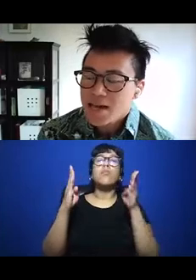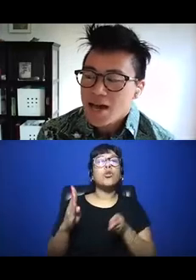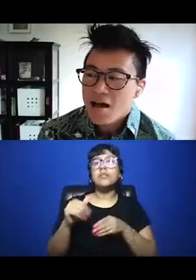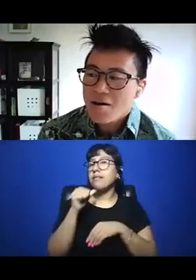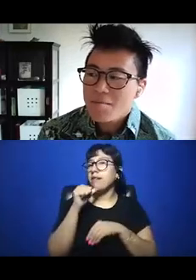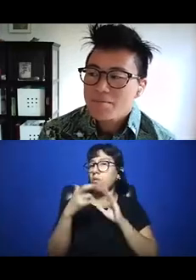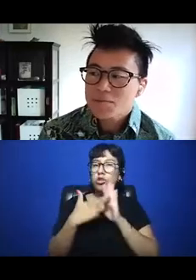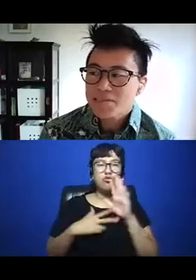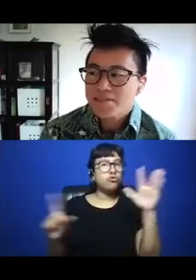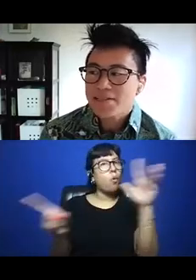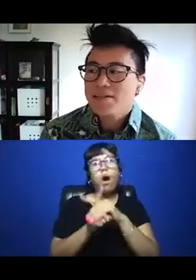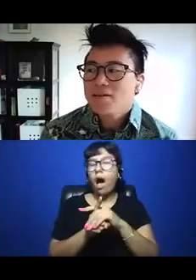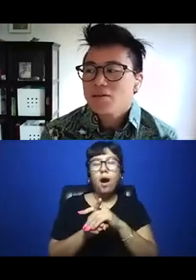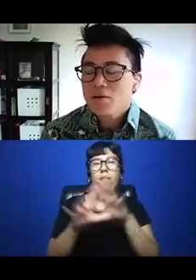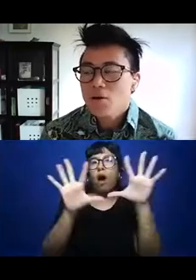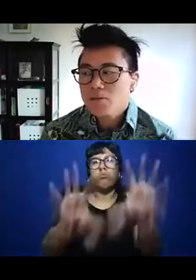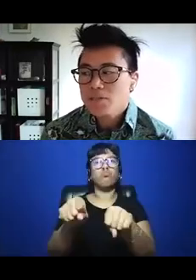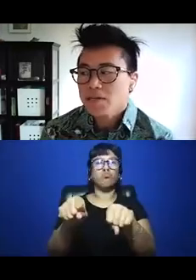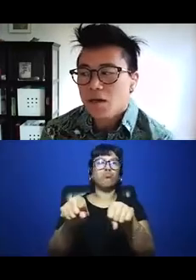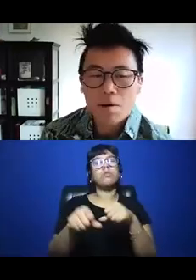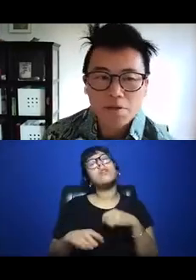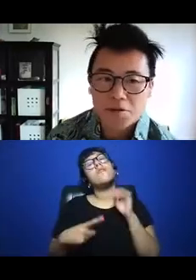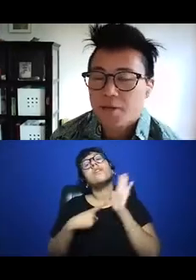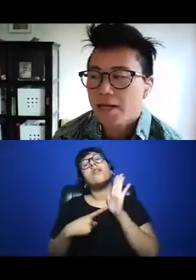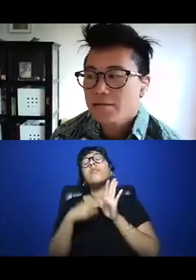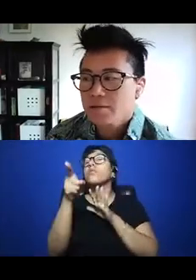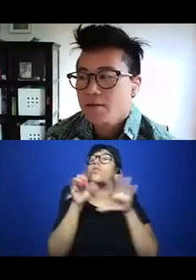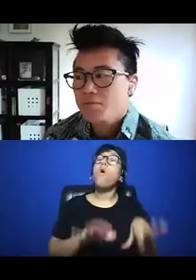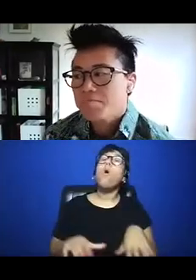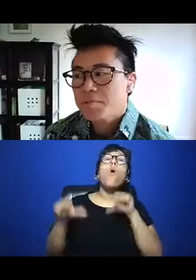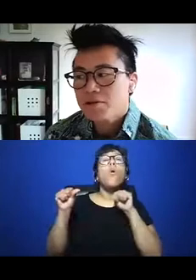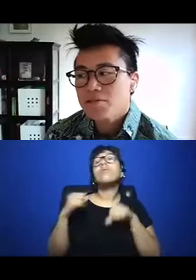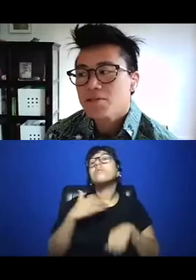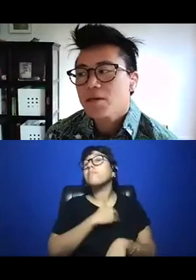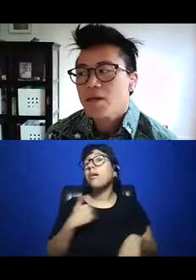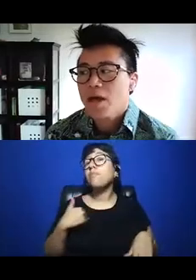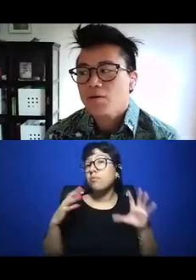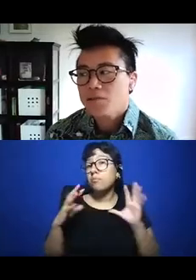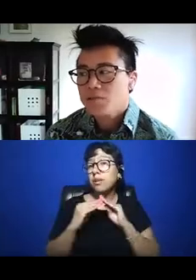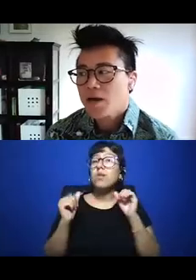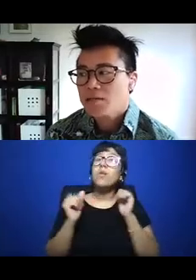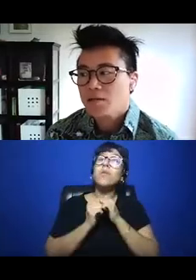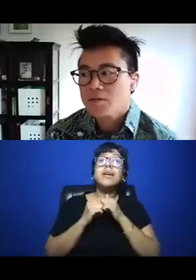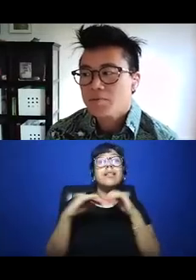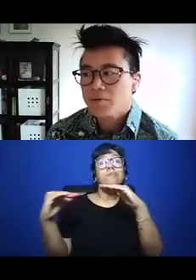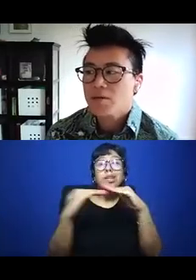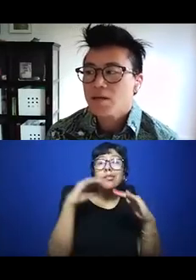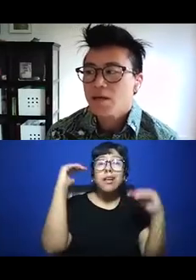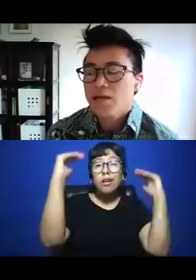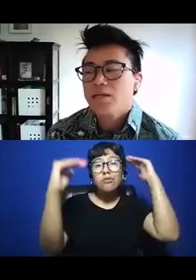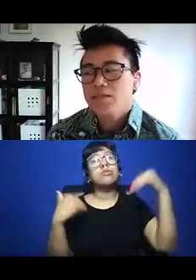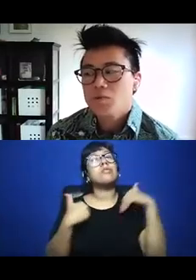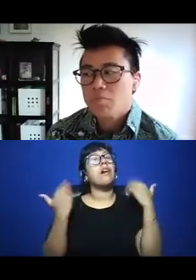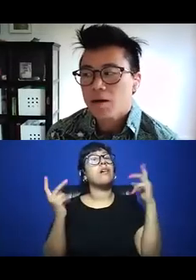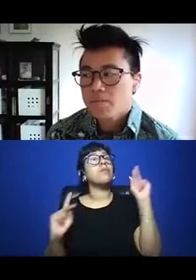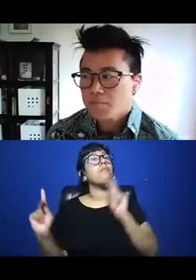is specifically, you are hosting a membership meeting with peers, elders, and young people.